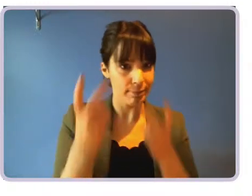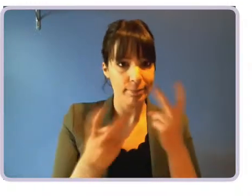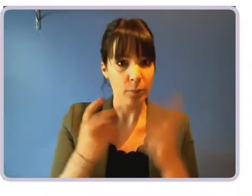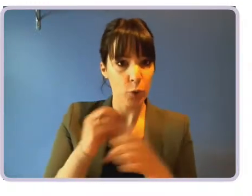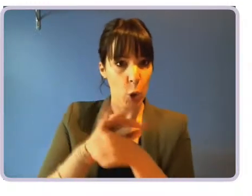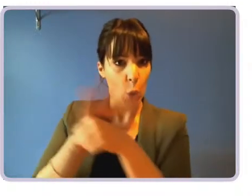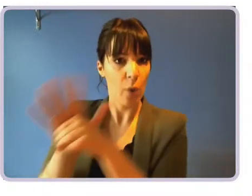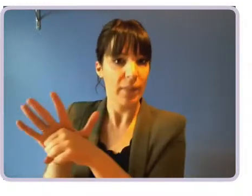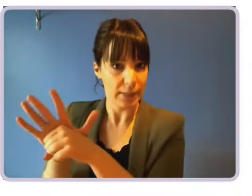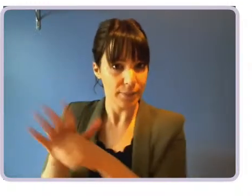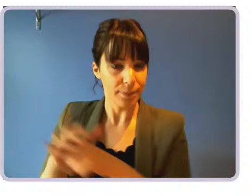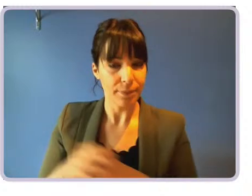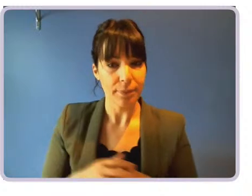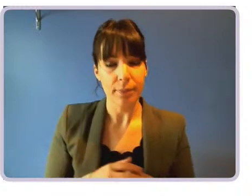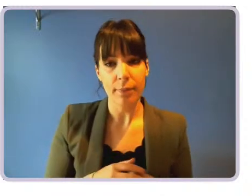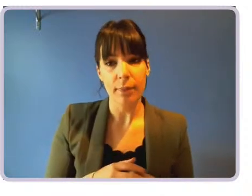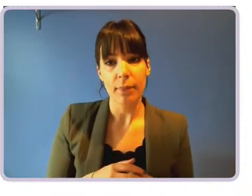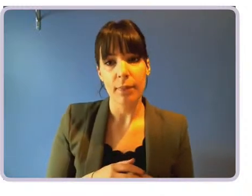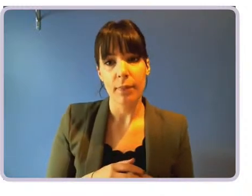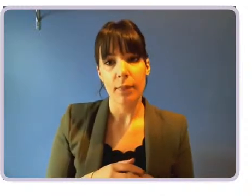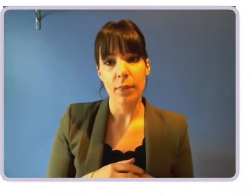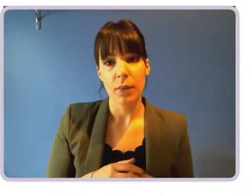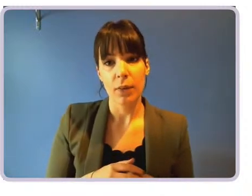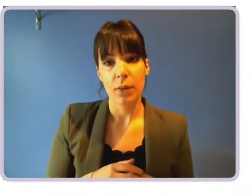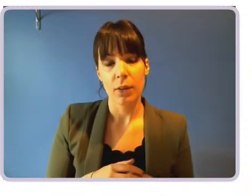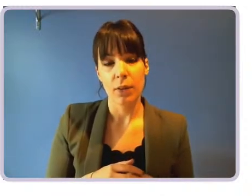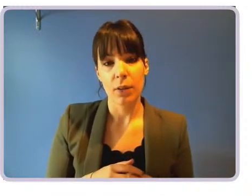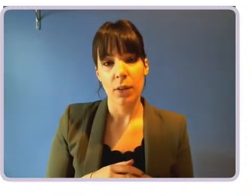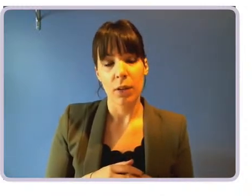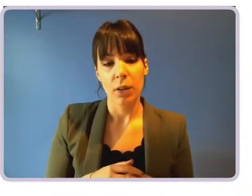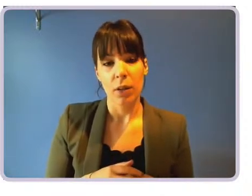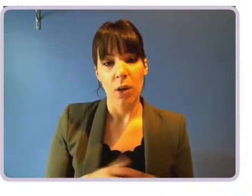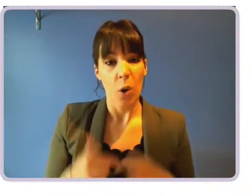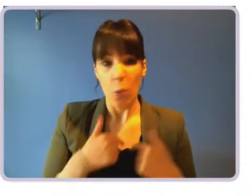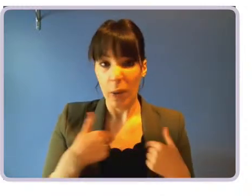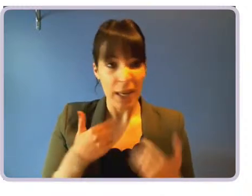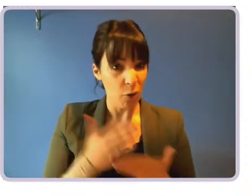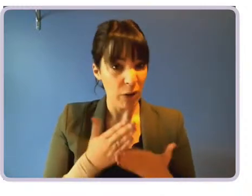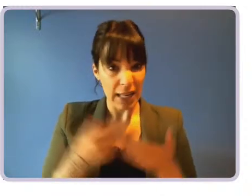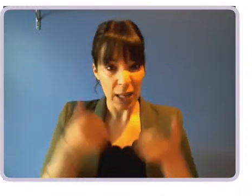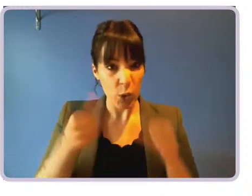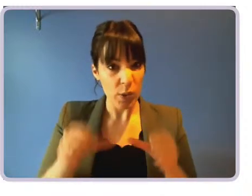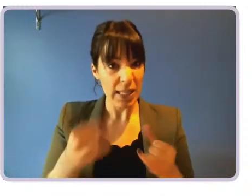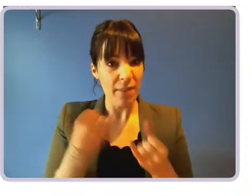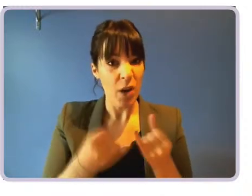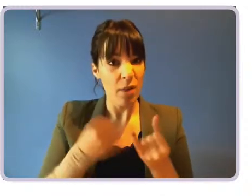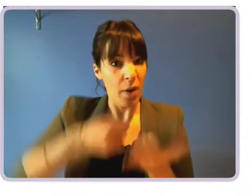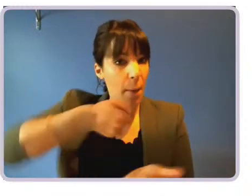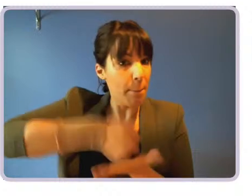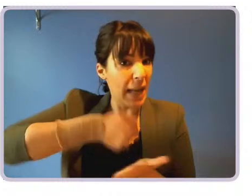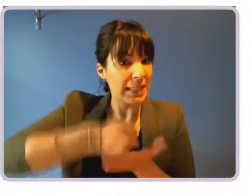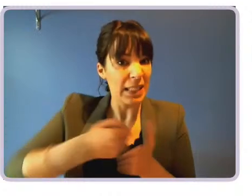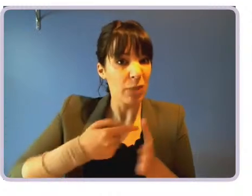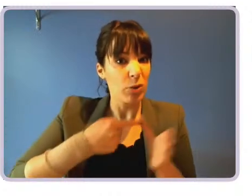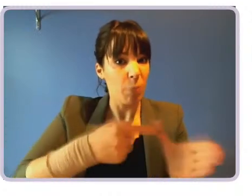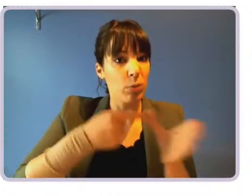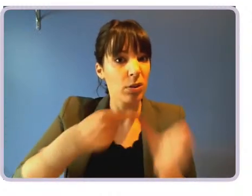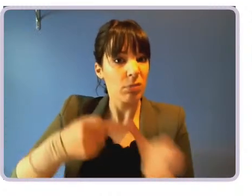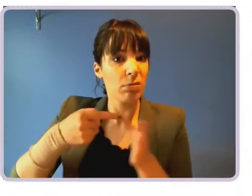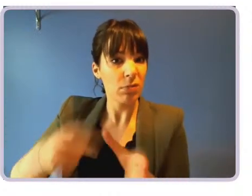is we're going back, it's a pretty basic response, really. It's about reducing people's